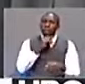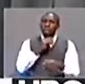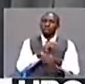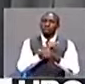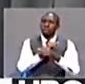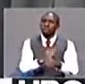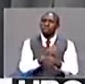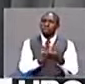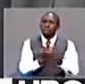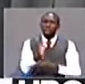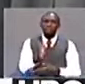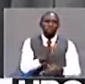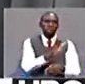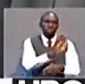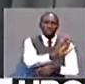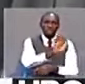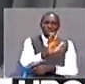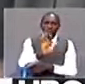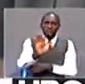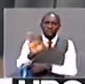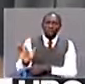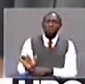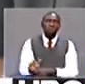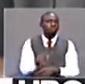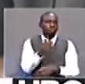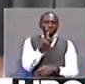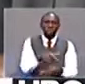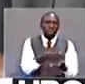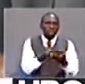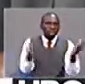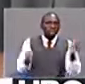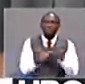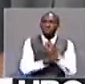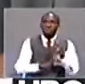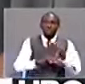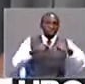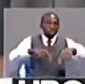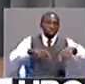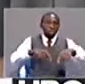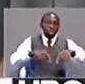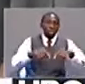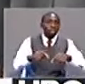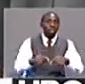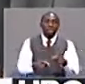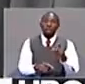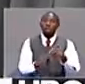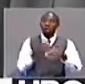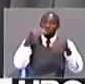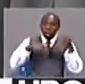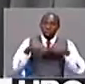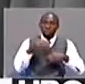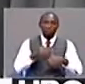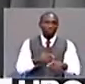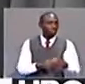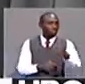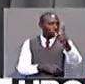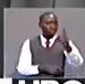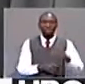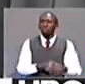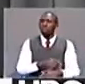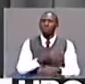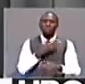everybody in this country. He was a man who preached about love, about forgiveness, against corruption, against social